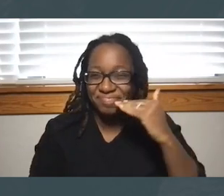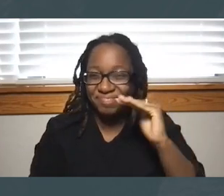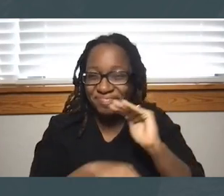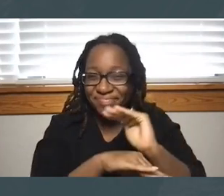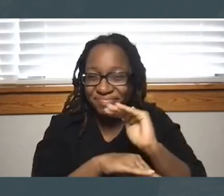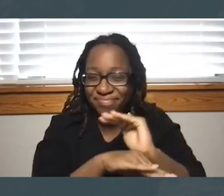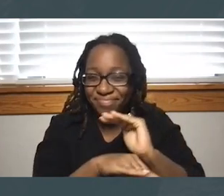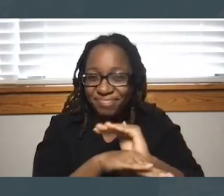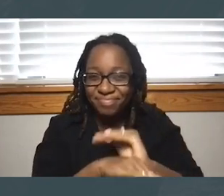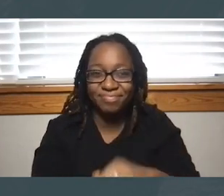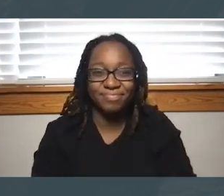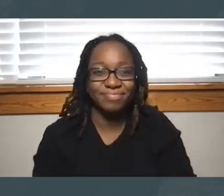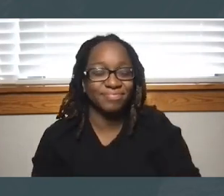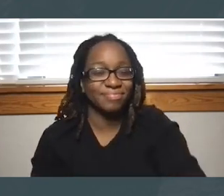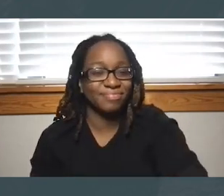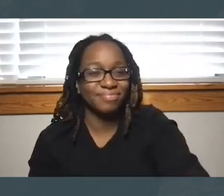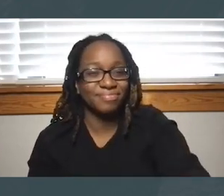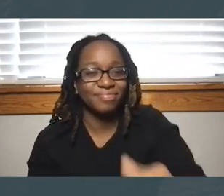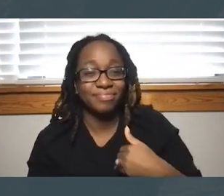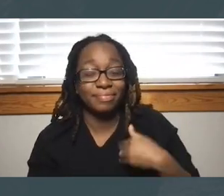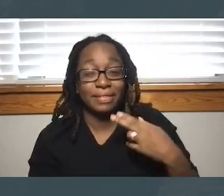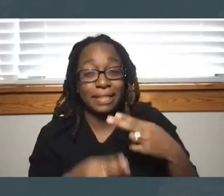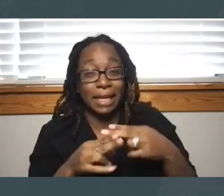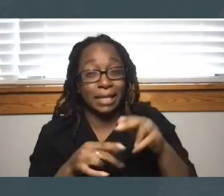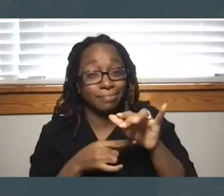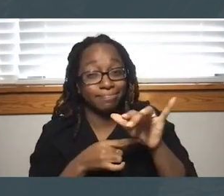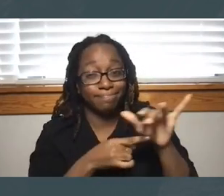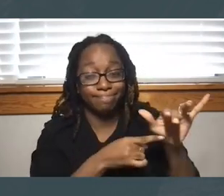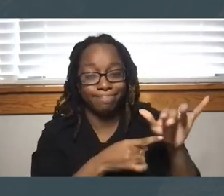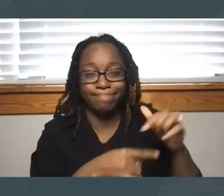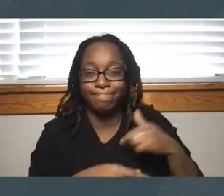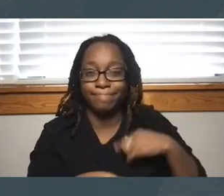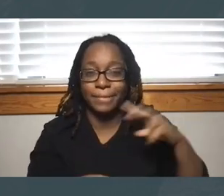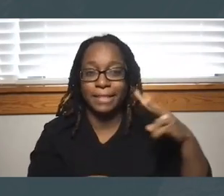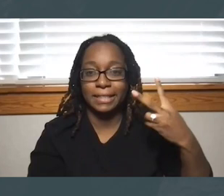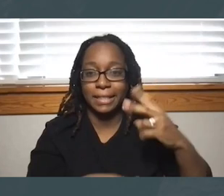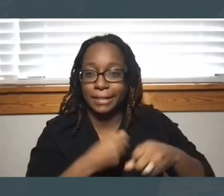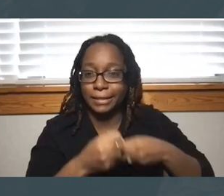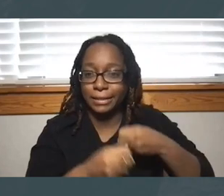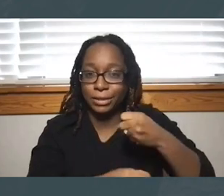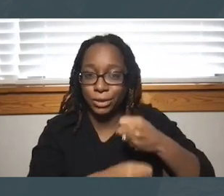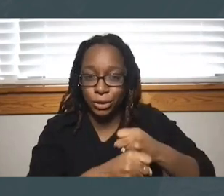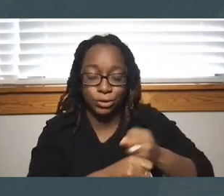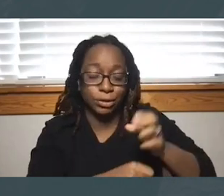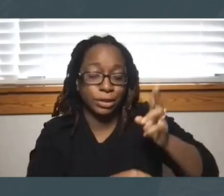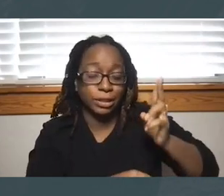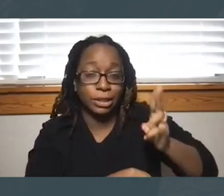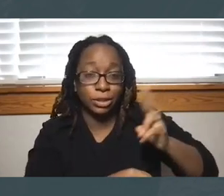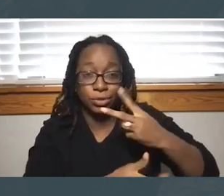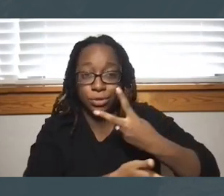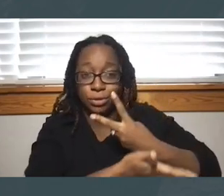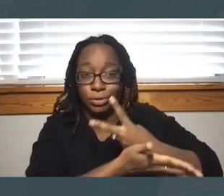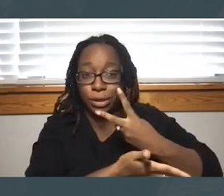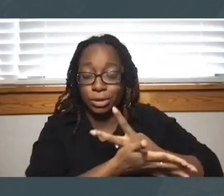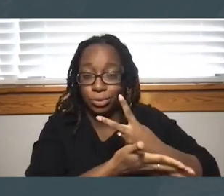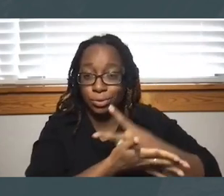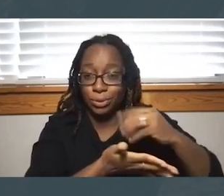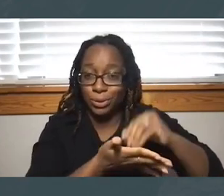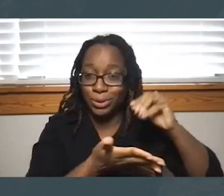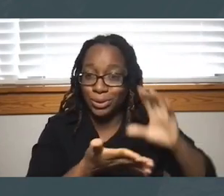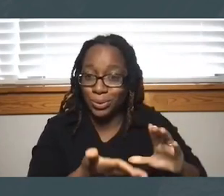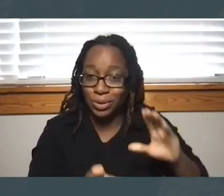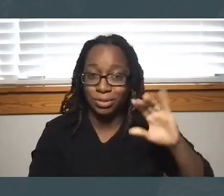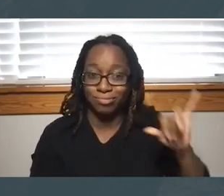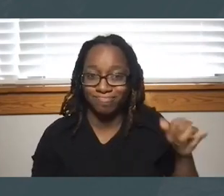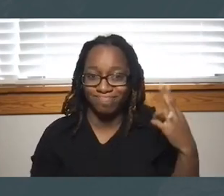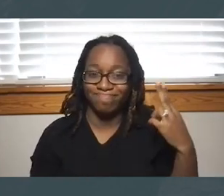My name is Ifua Kwashi, and I am a second year history graduate student at Johns Hopkins University. And welcome everyone